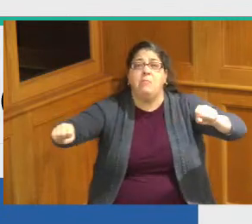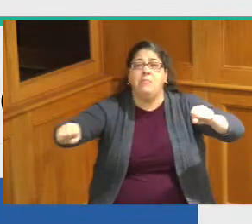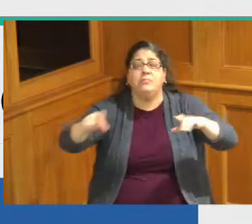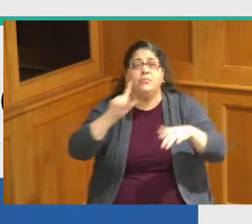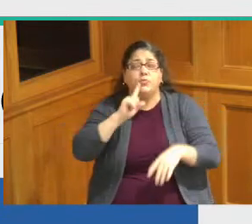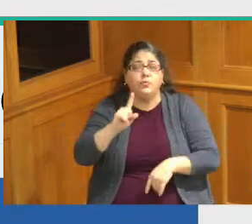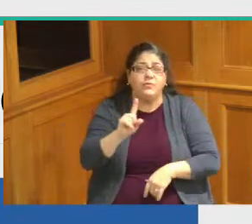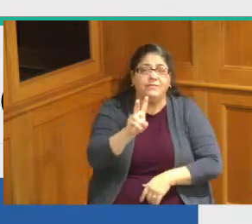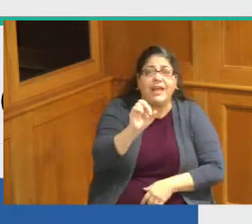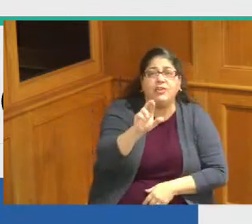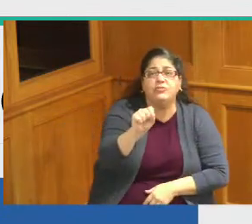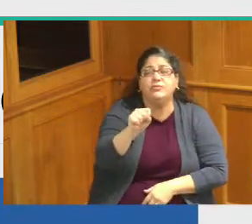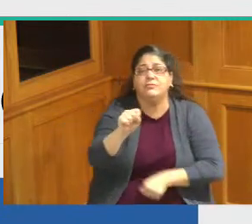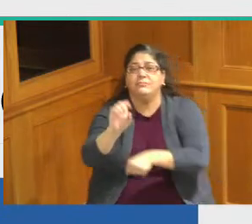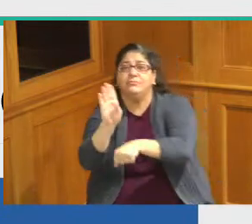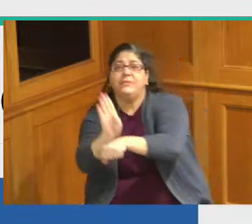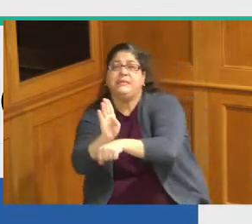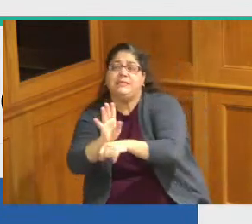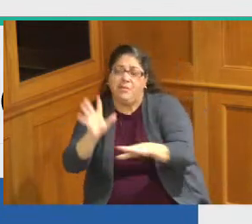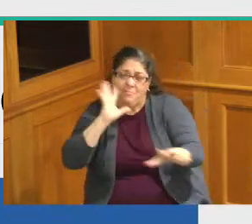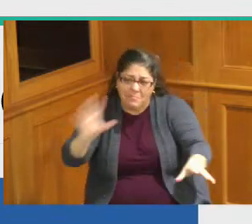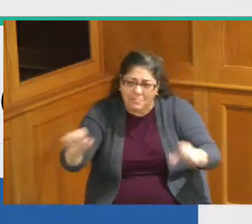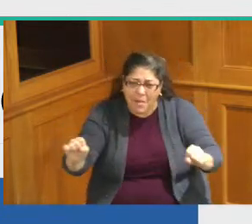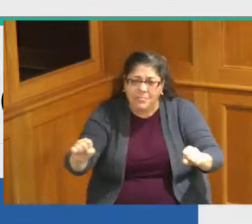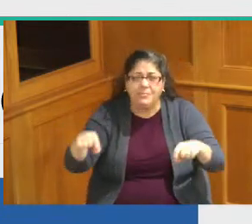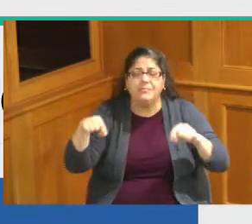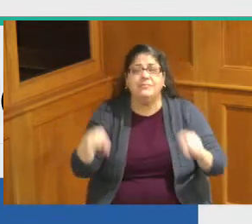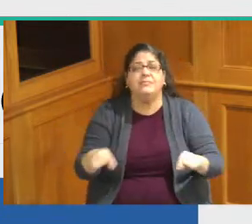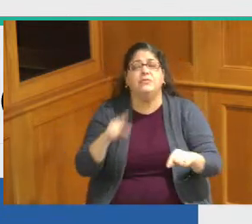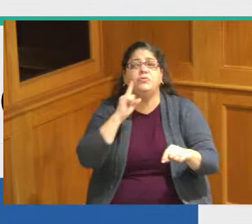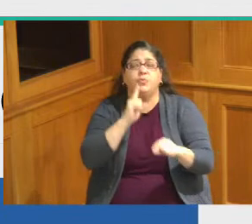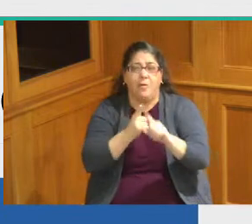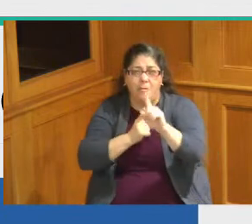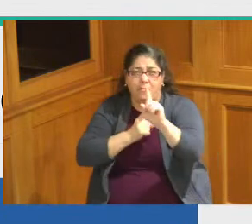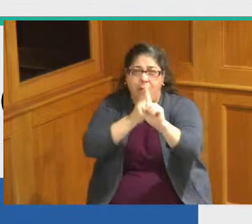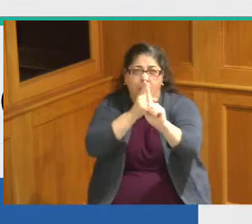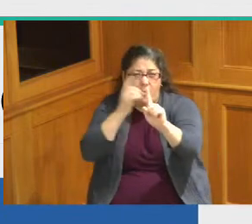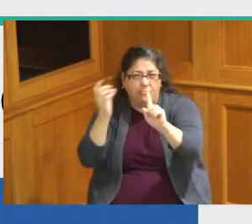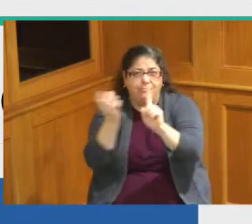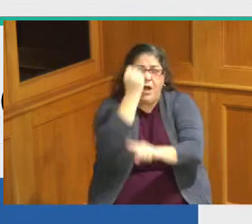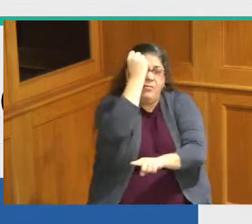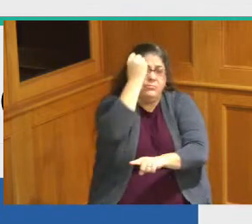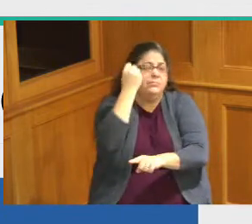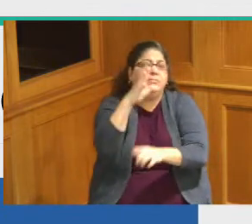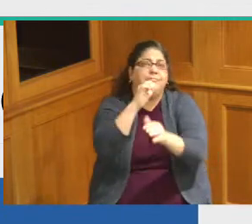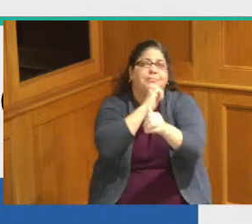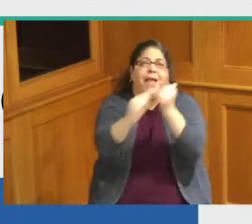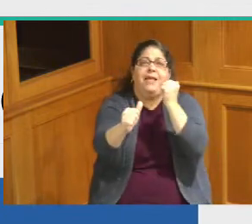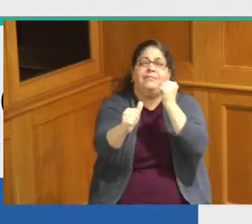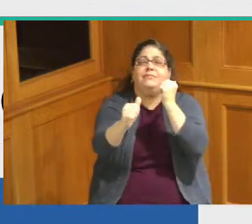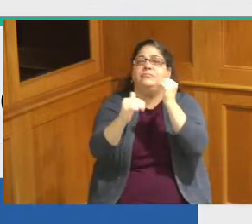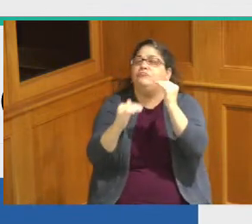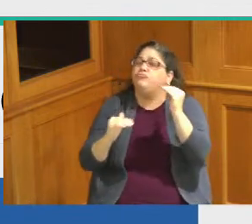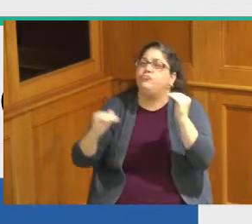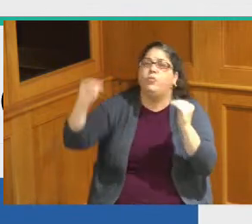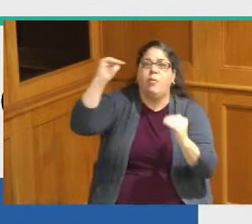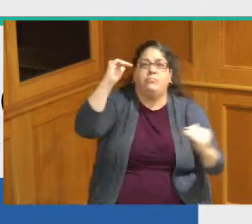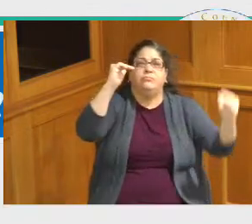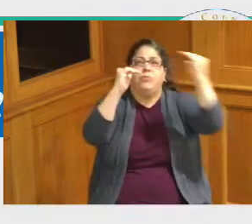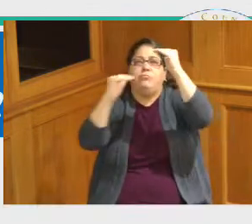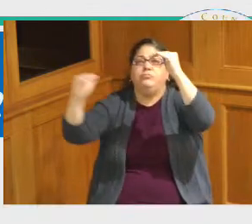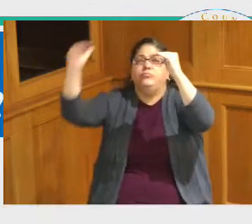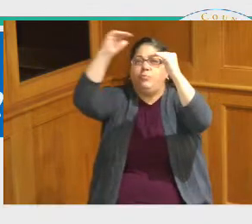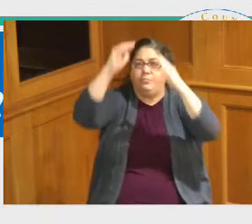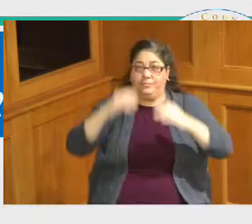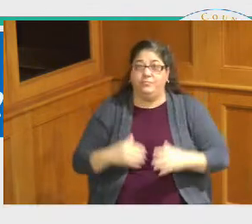community. It's a call for action for us to really achieve these goals that we set. We've done that, but go to the next